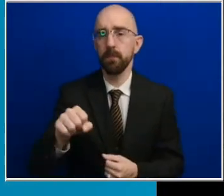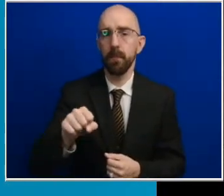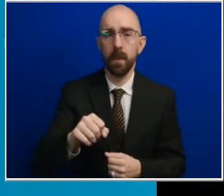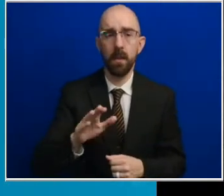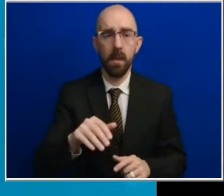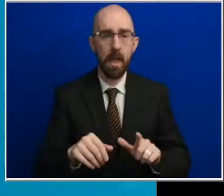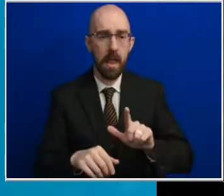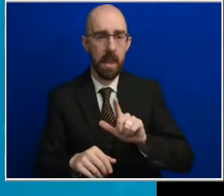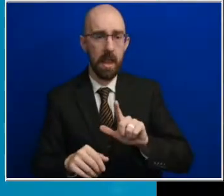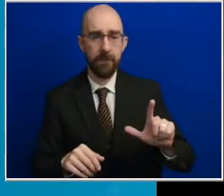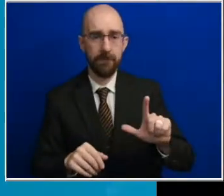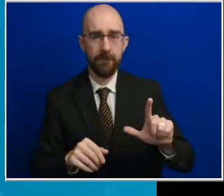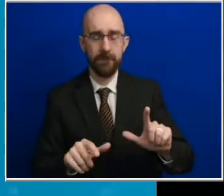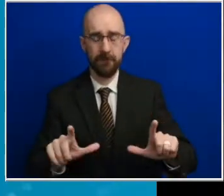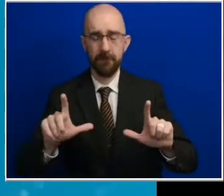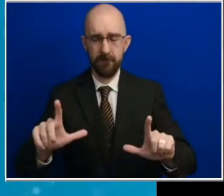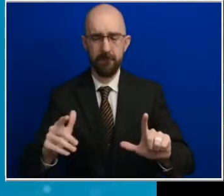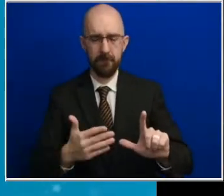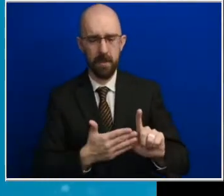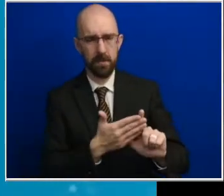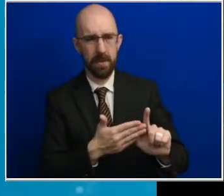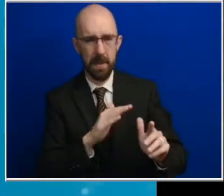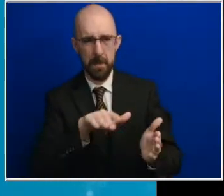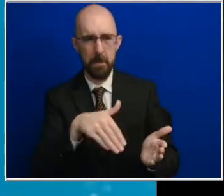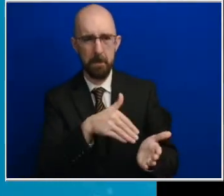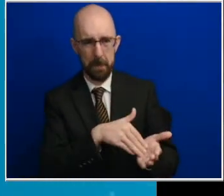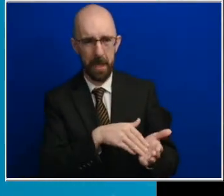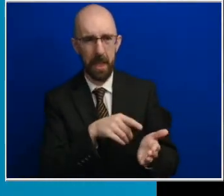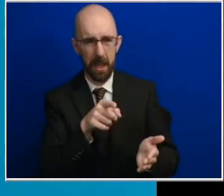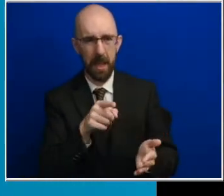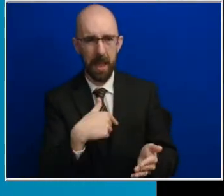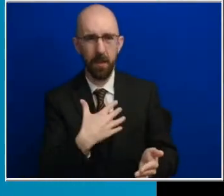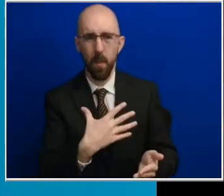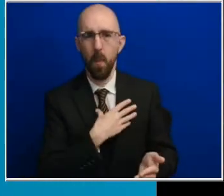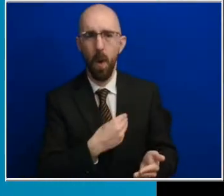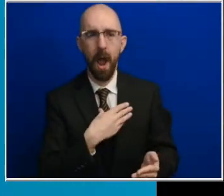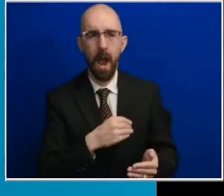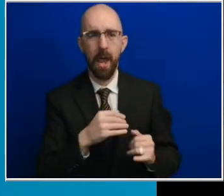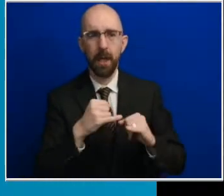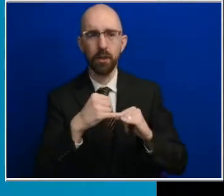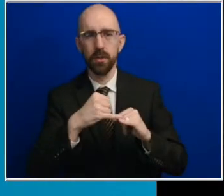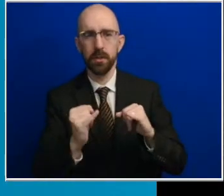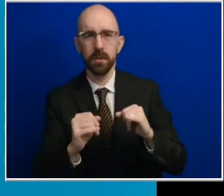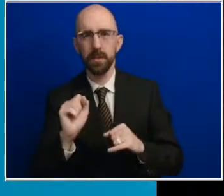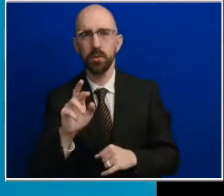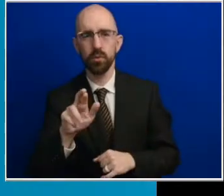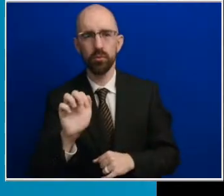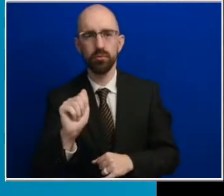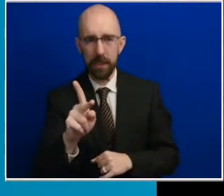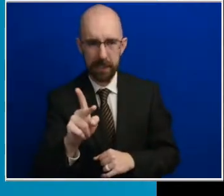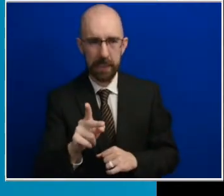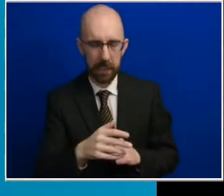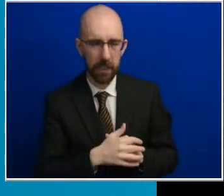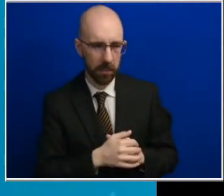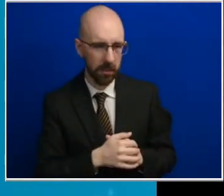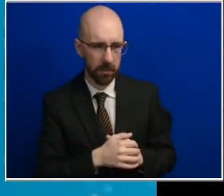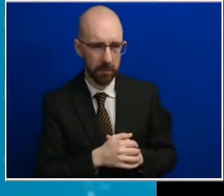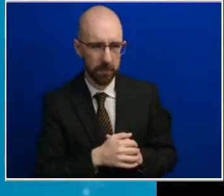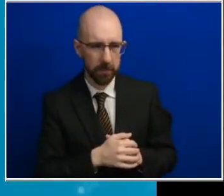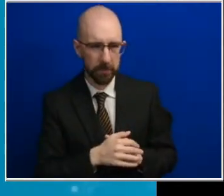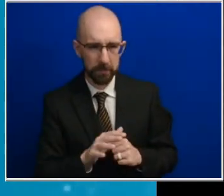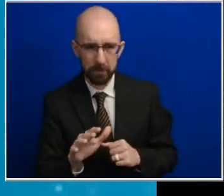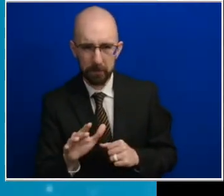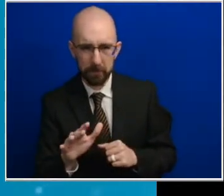of the screen, kind of in the middle, there's a kind of a white little streak. it's